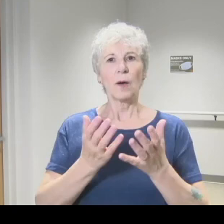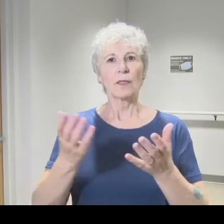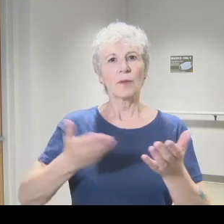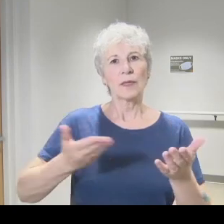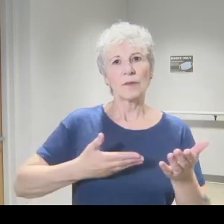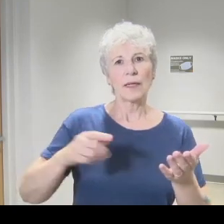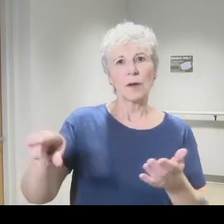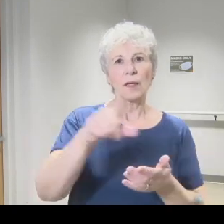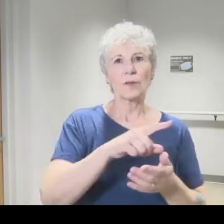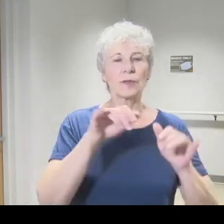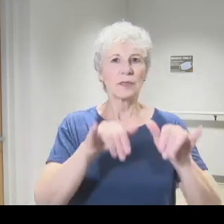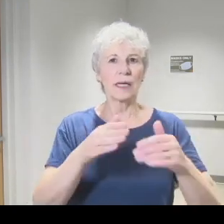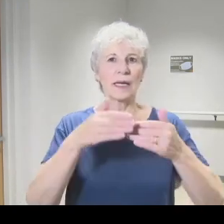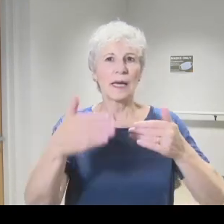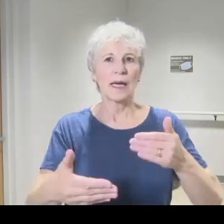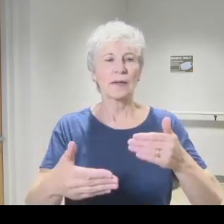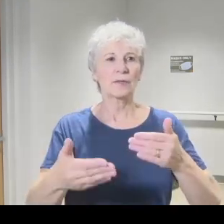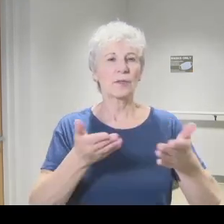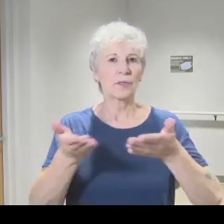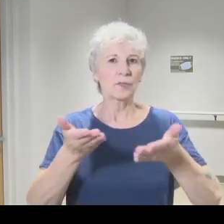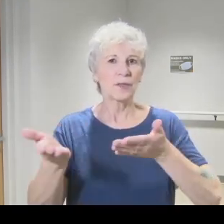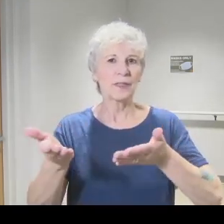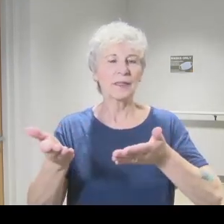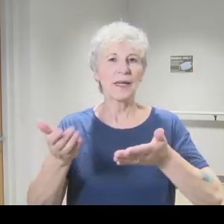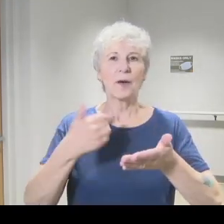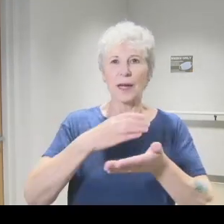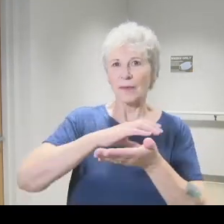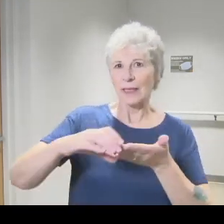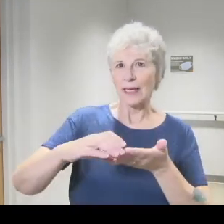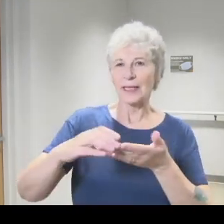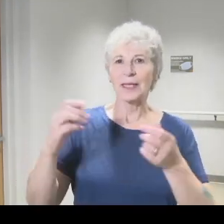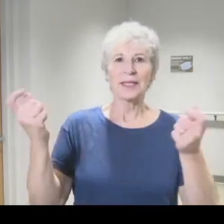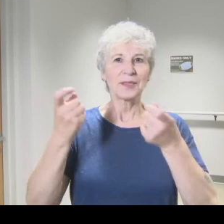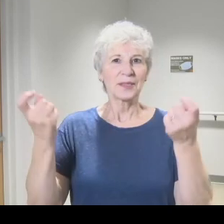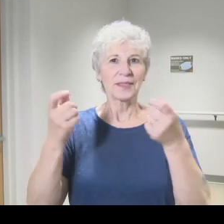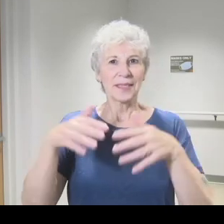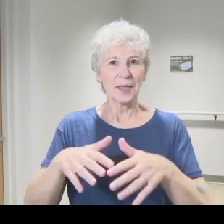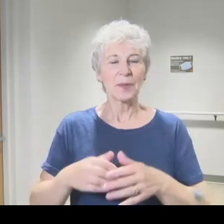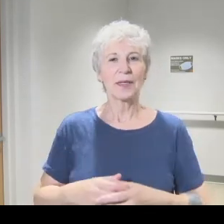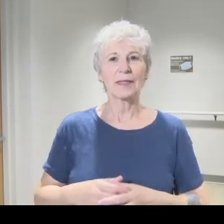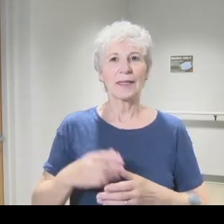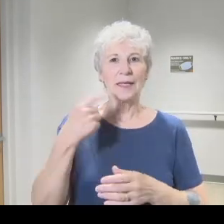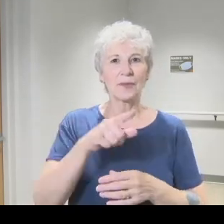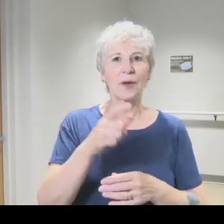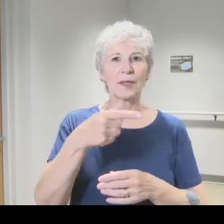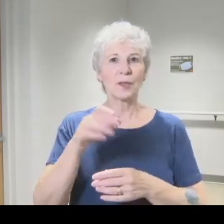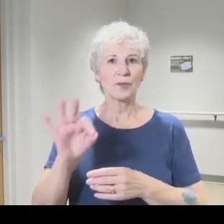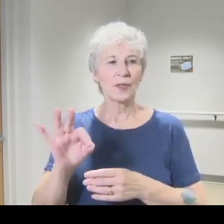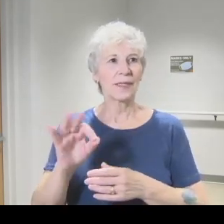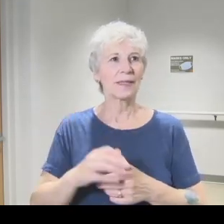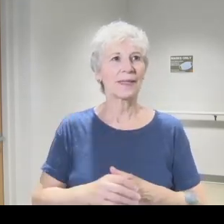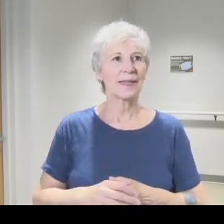you to stay after the service. We have a cake to celebrate this occasion of us sending them. And if you're gluten-free and Jeremy's grammar